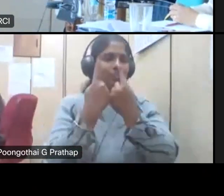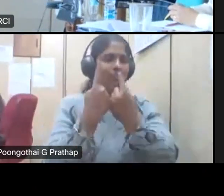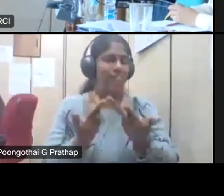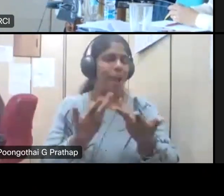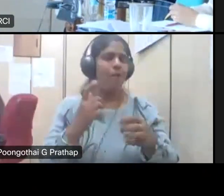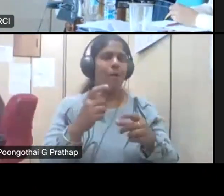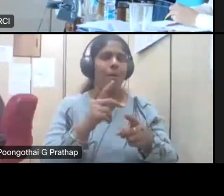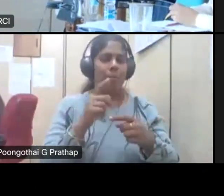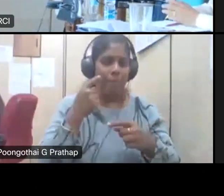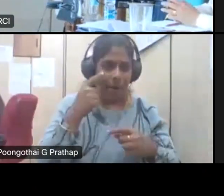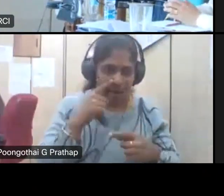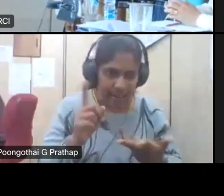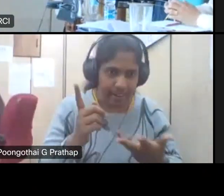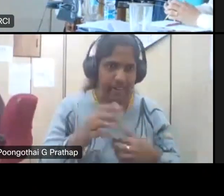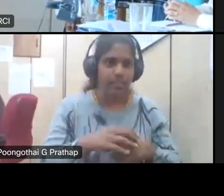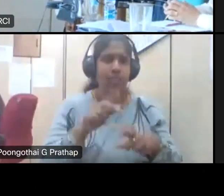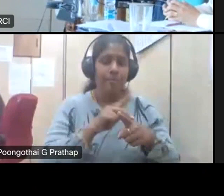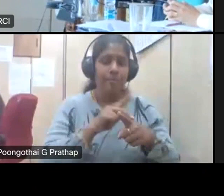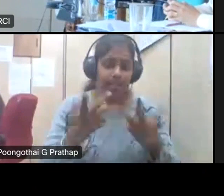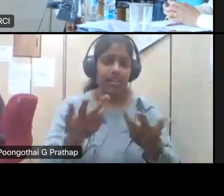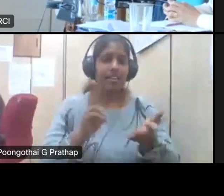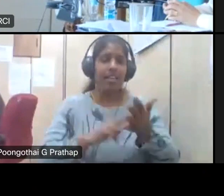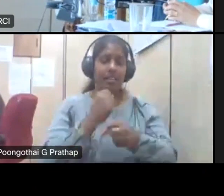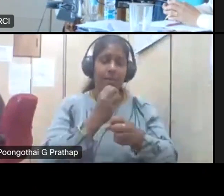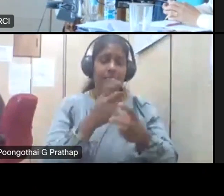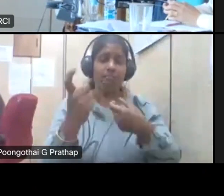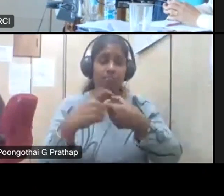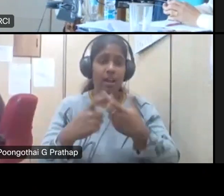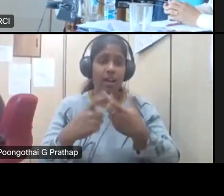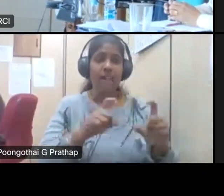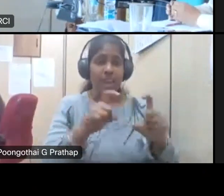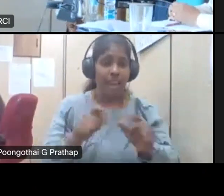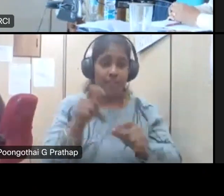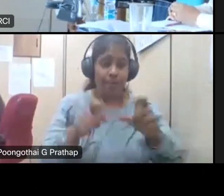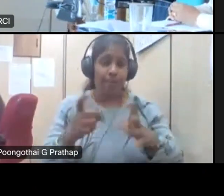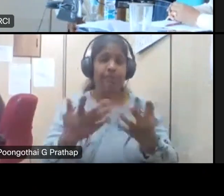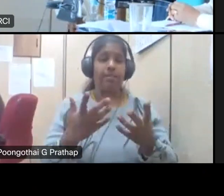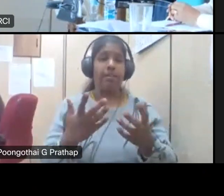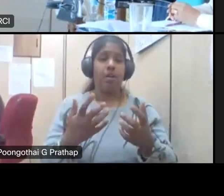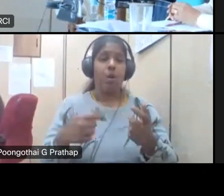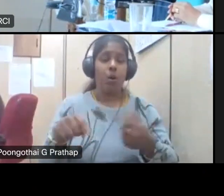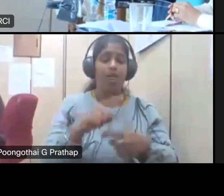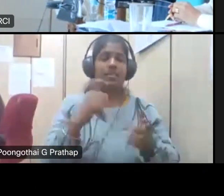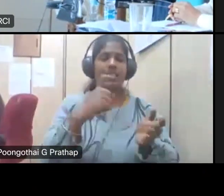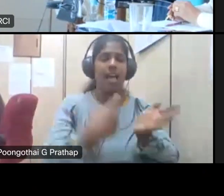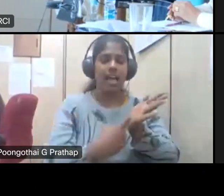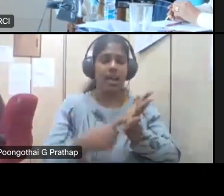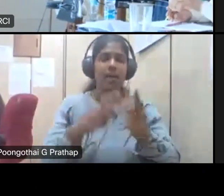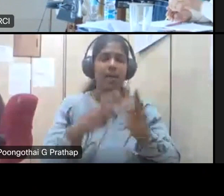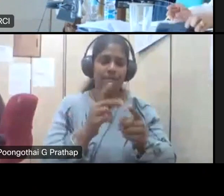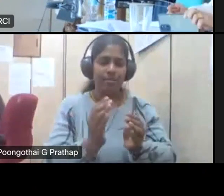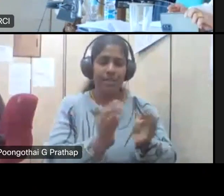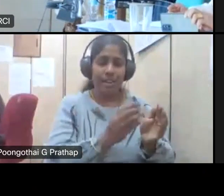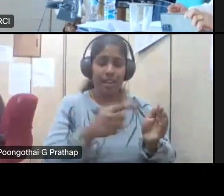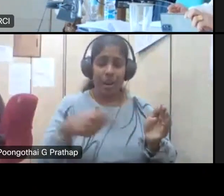and some children also, and other caregivers also, apart from our CRR professionals or